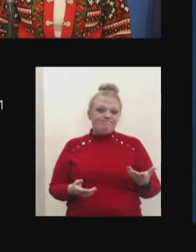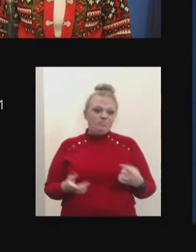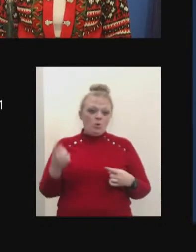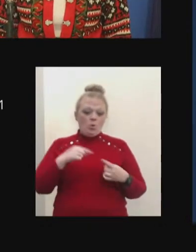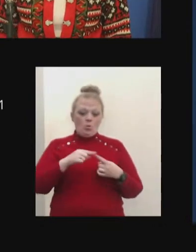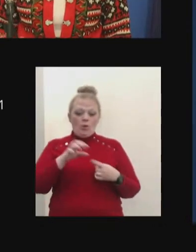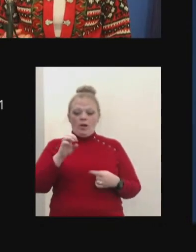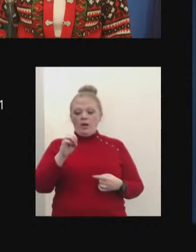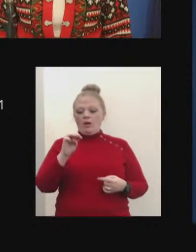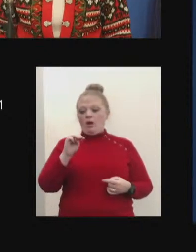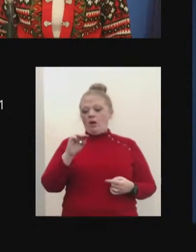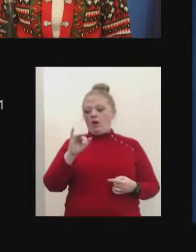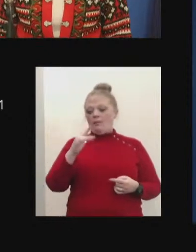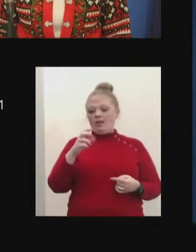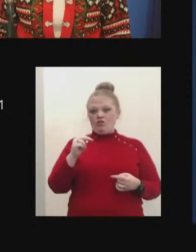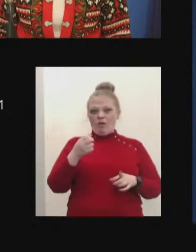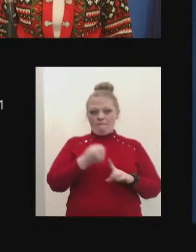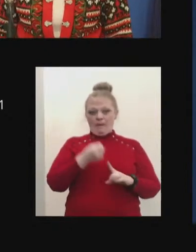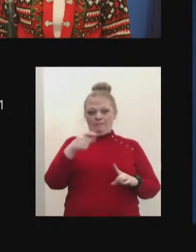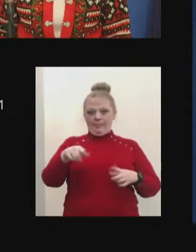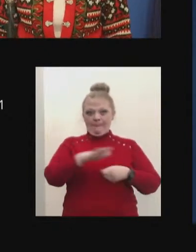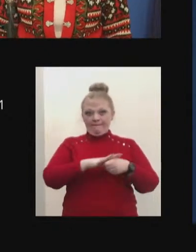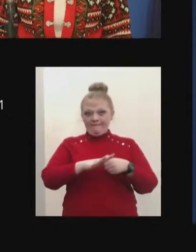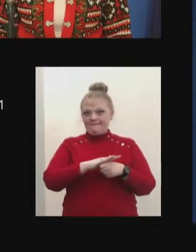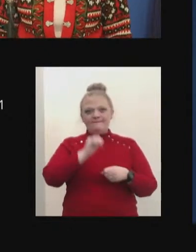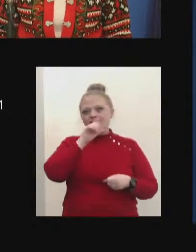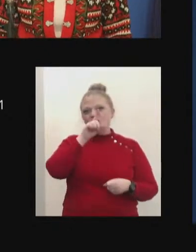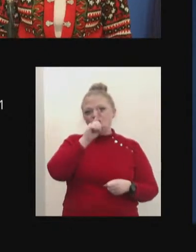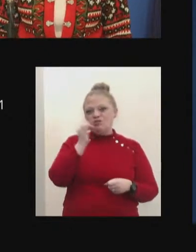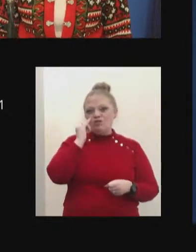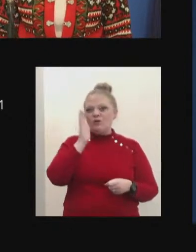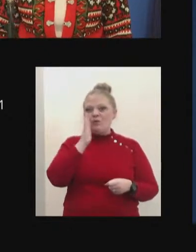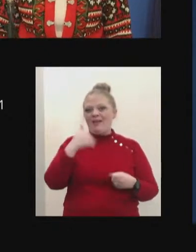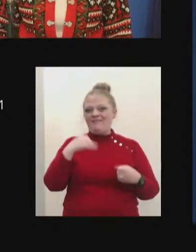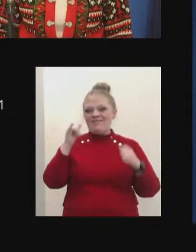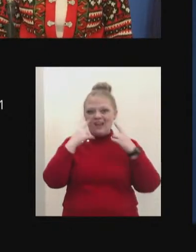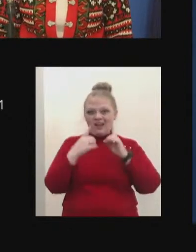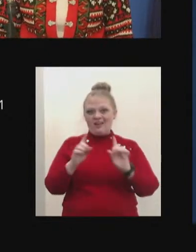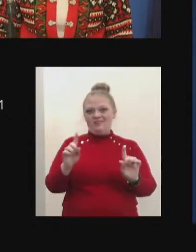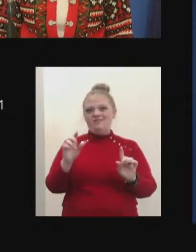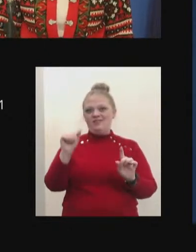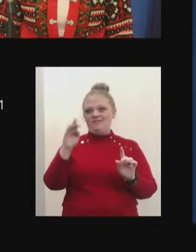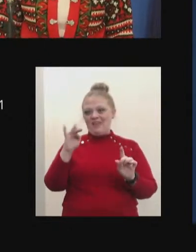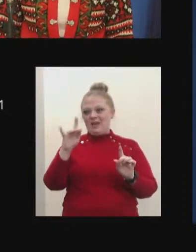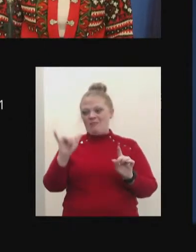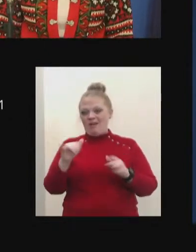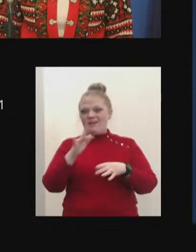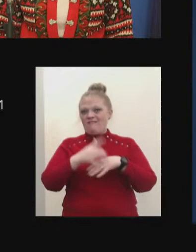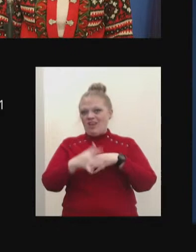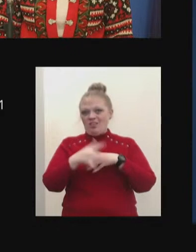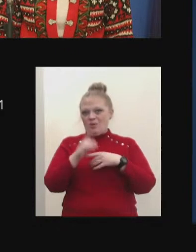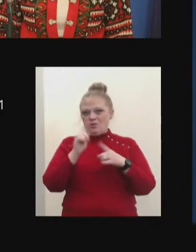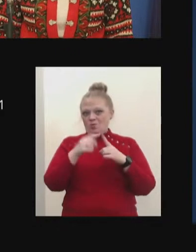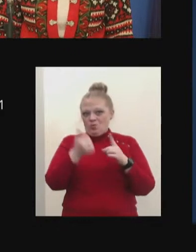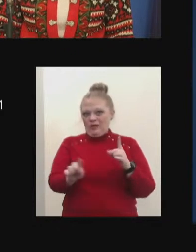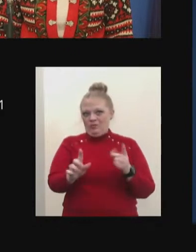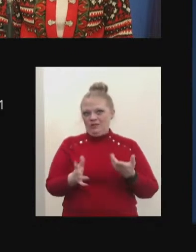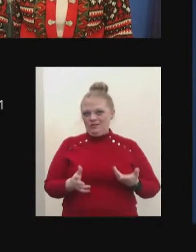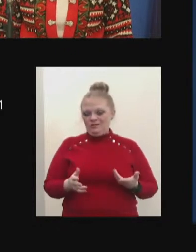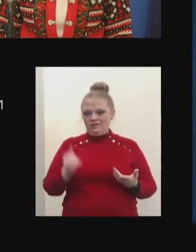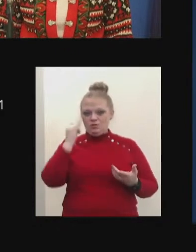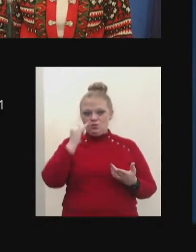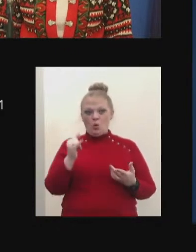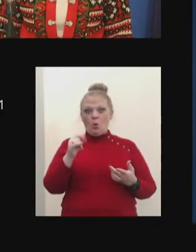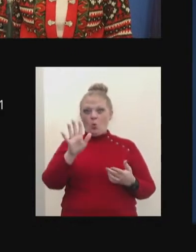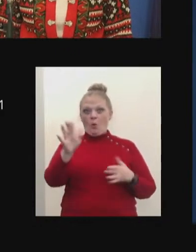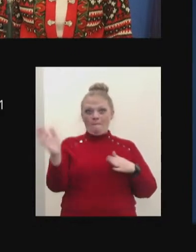our area, we're not sure if we're going to have this effective monoclonal antibody available to us. So if people's plan A is to